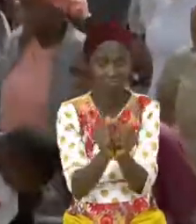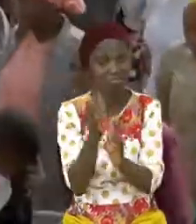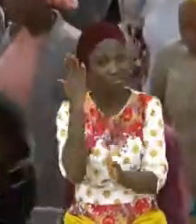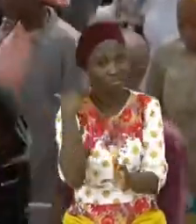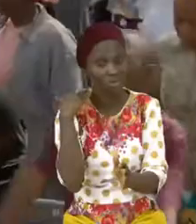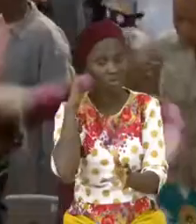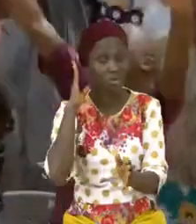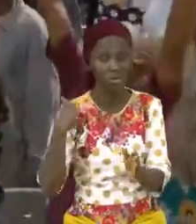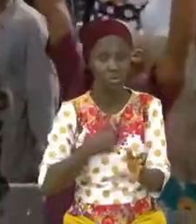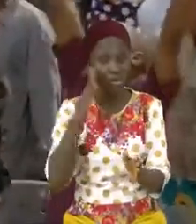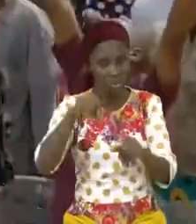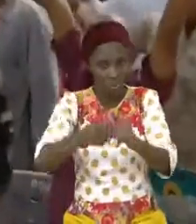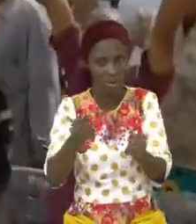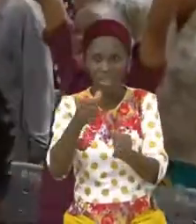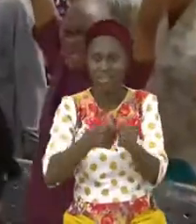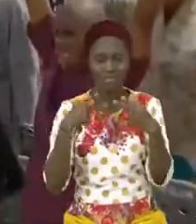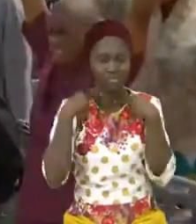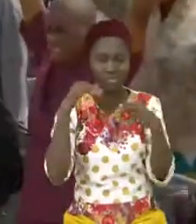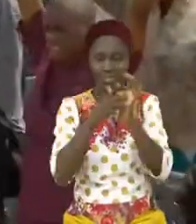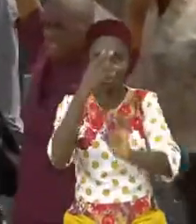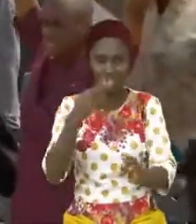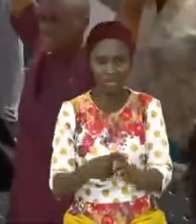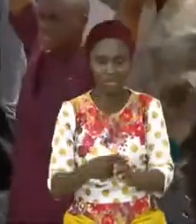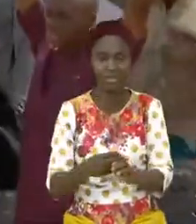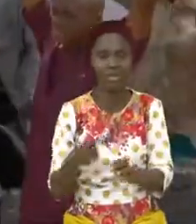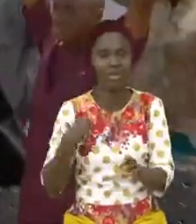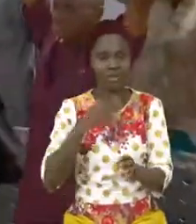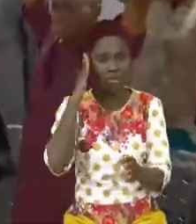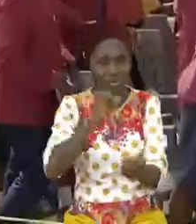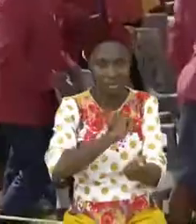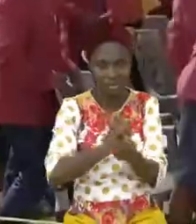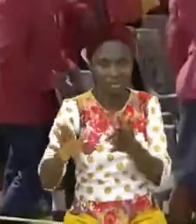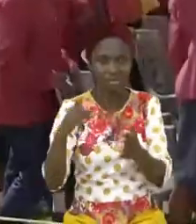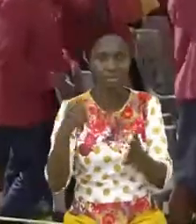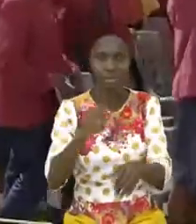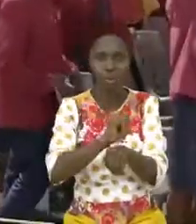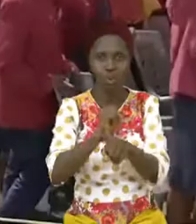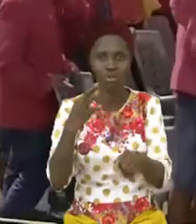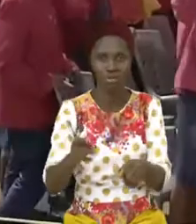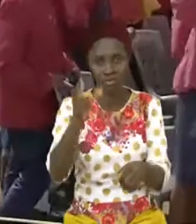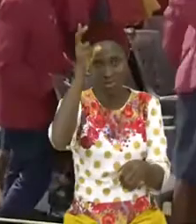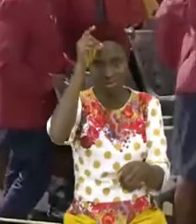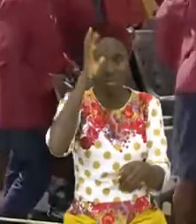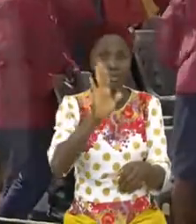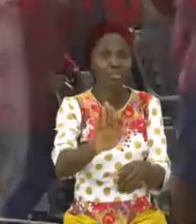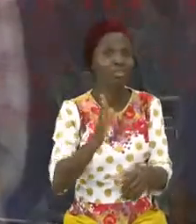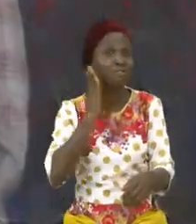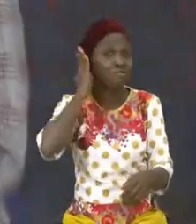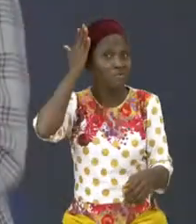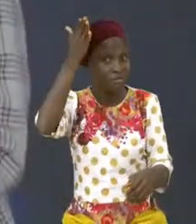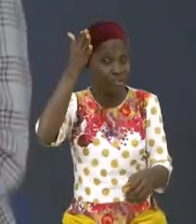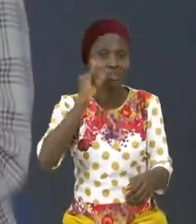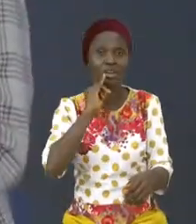breaking every you what is throwing the works of the devil your future is